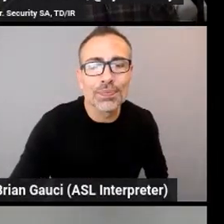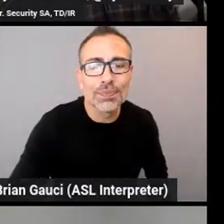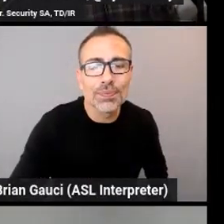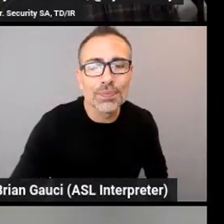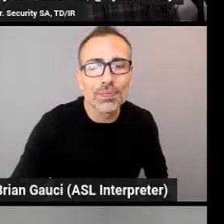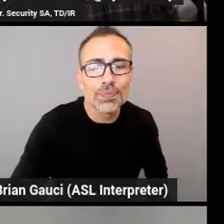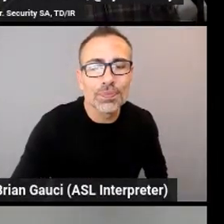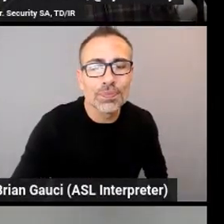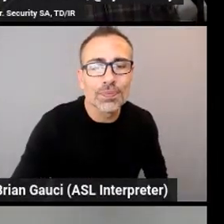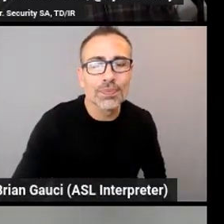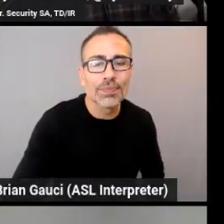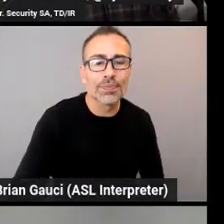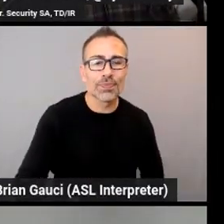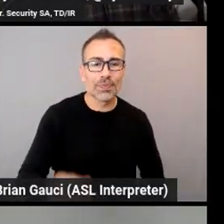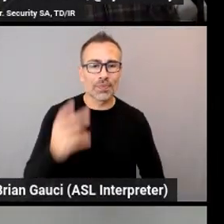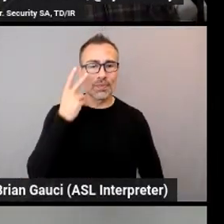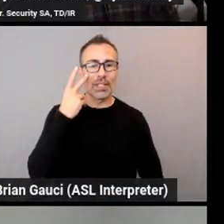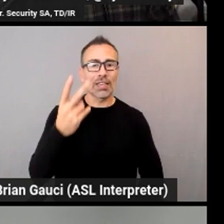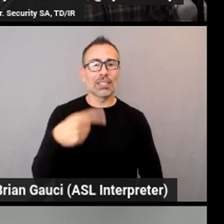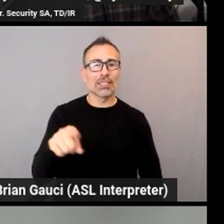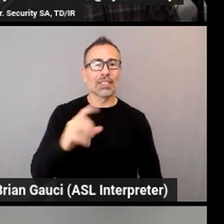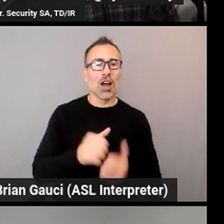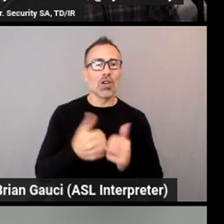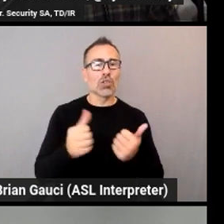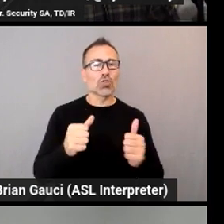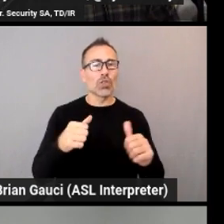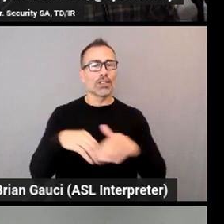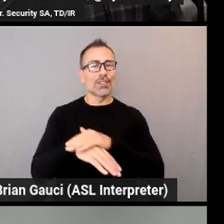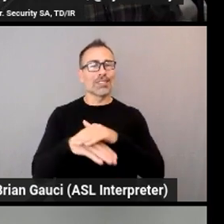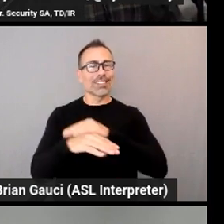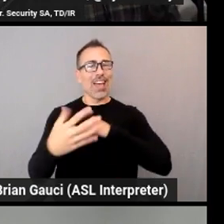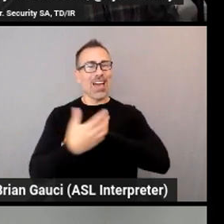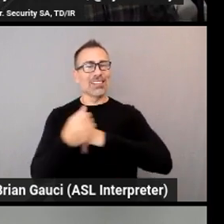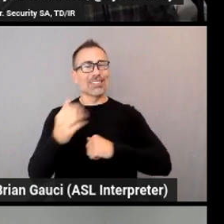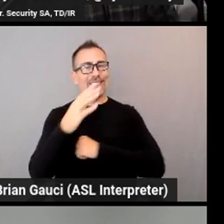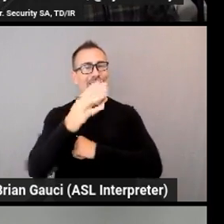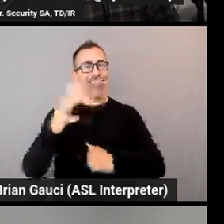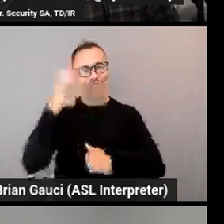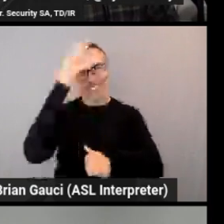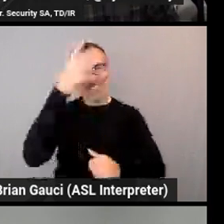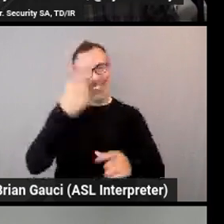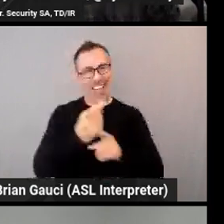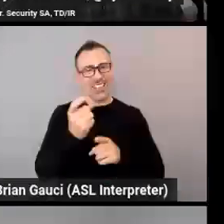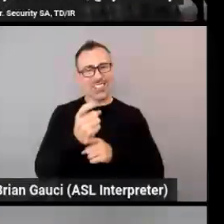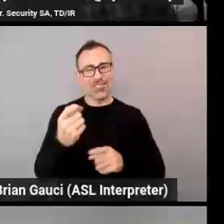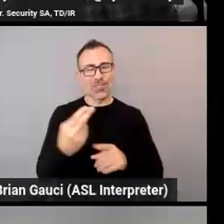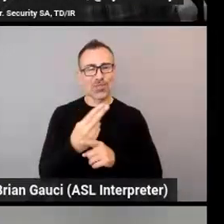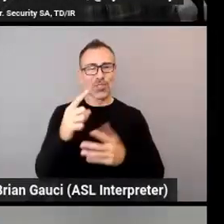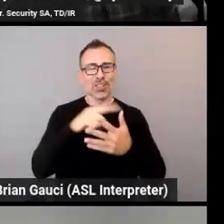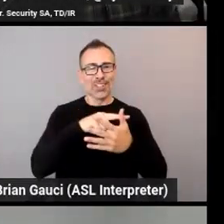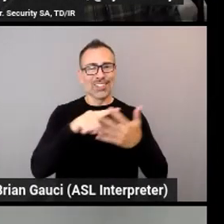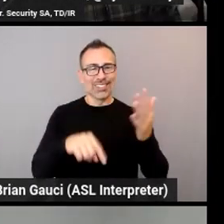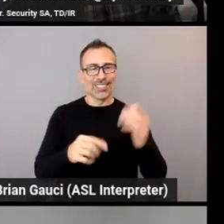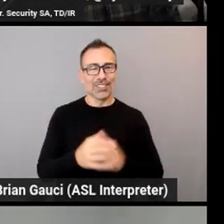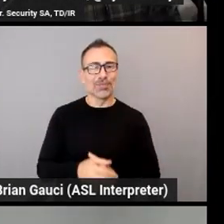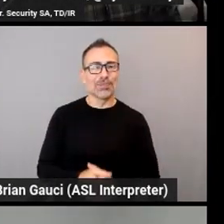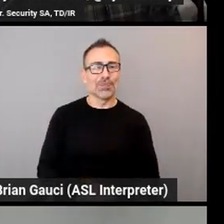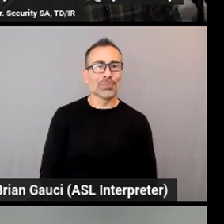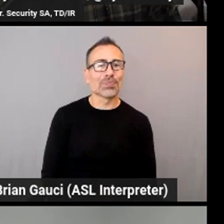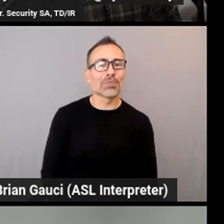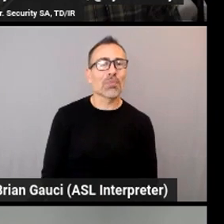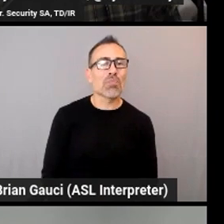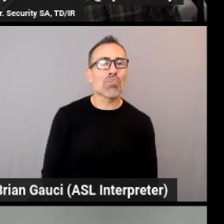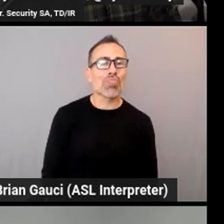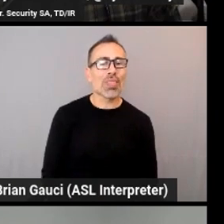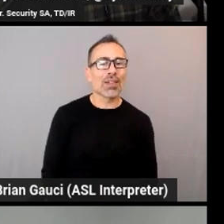to obtain your dad jokes through initial access, defensive evasion, and using command and control. Yes. Yeah. Well, the dad jokes are the